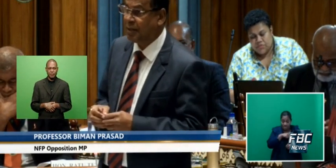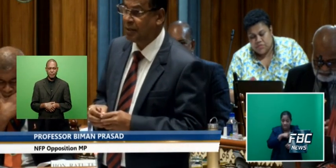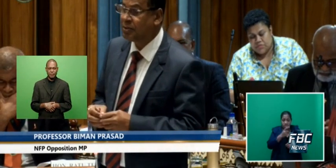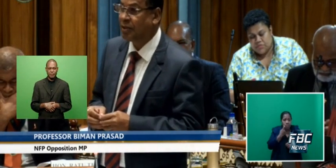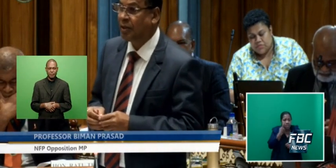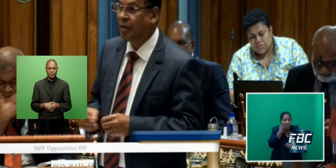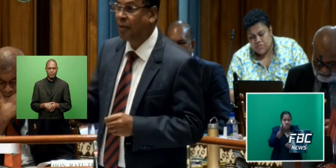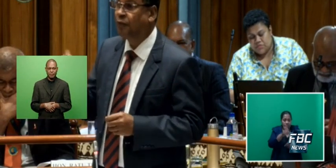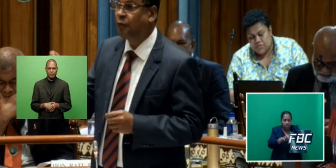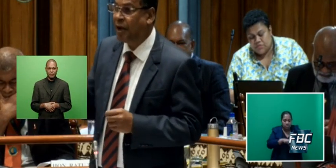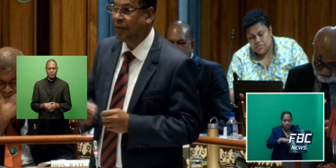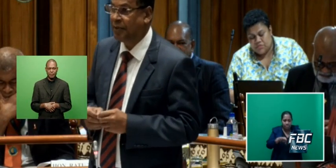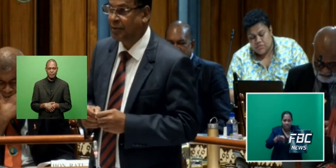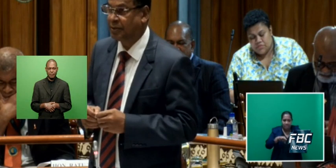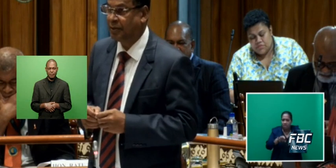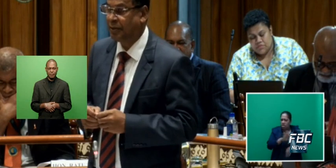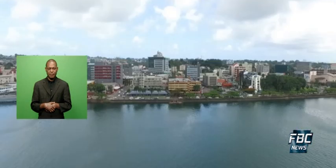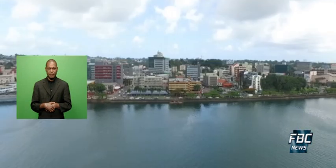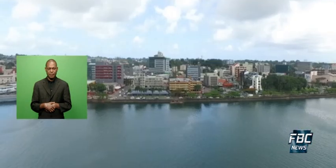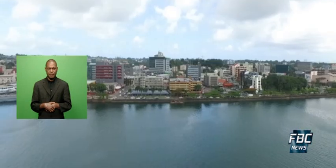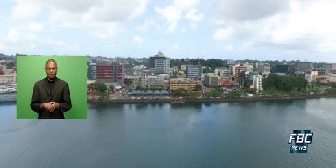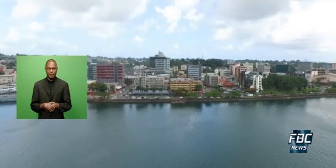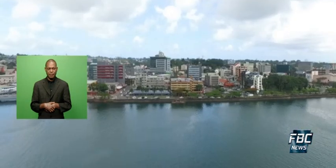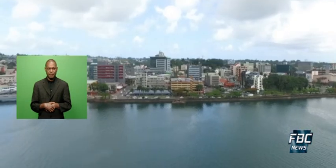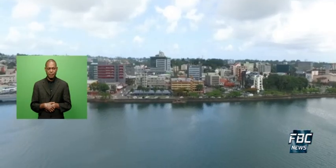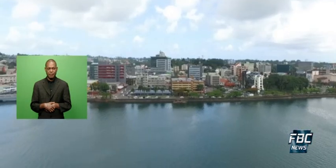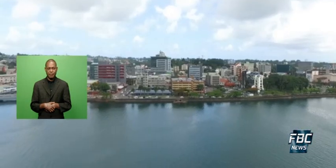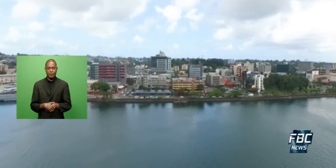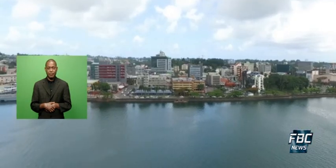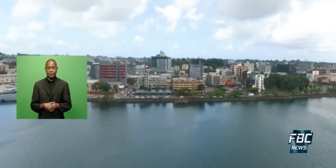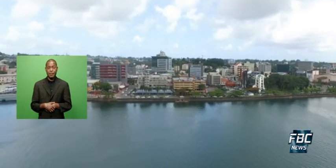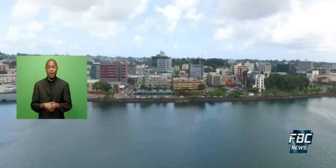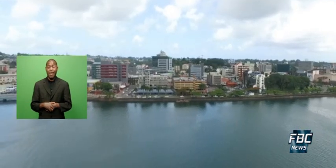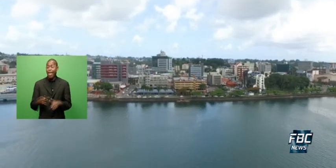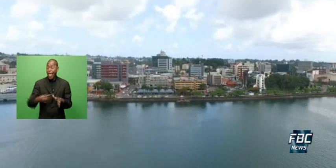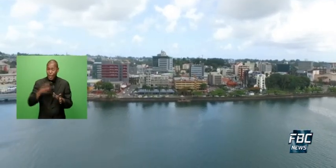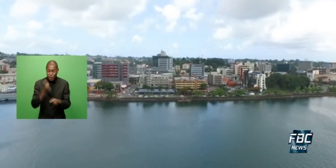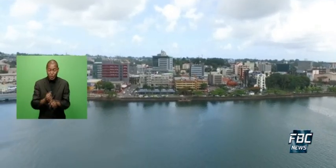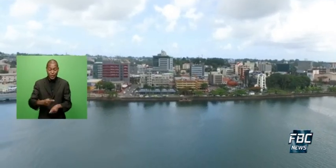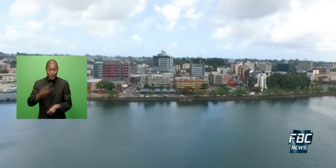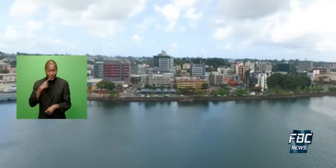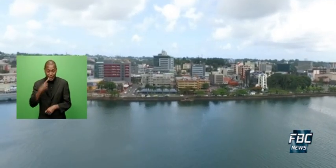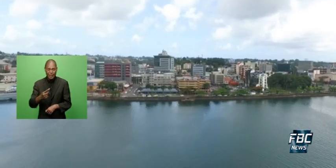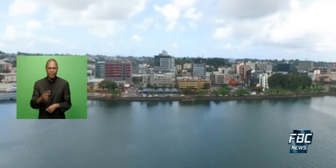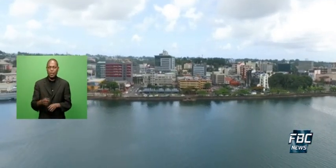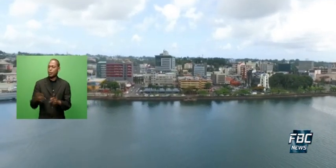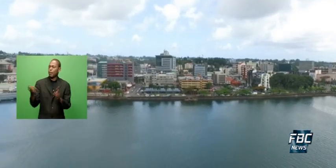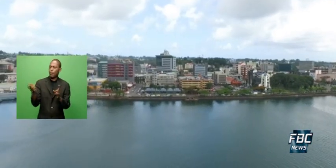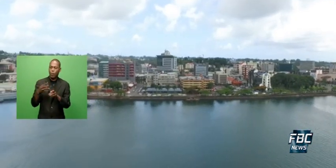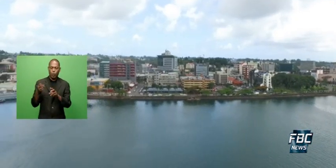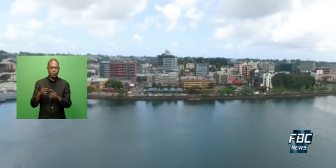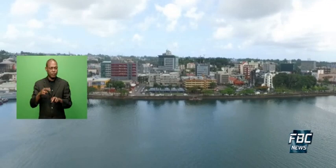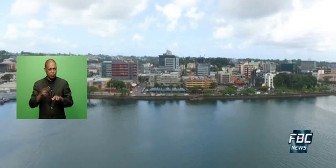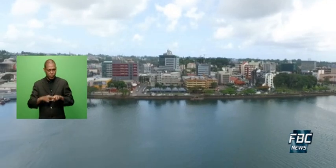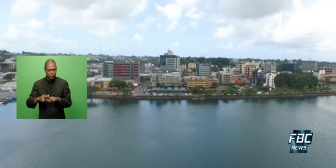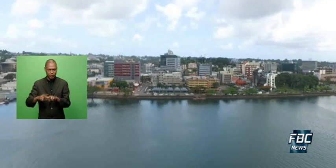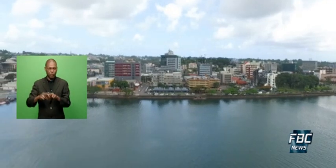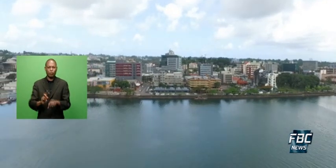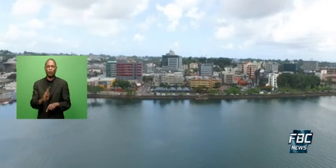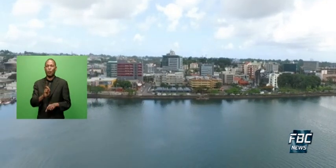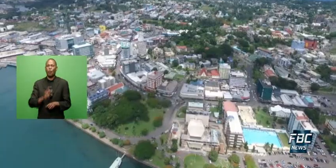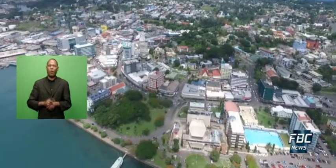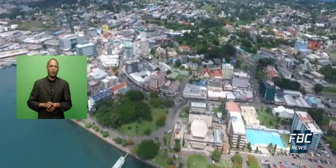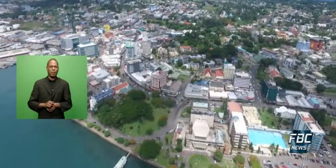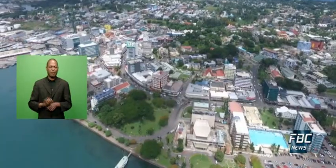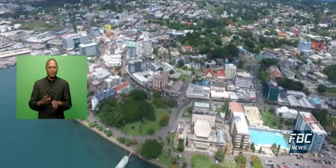not for three years but for five years. Sir Kayyum says it's unfortunate that Fiji's economic plight has been turned into a political